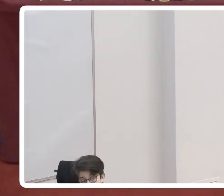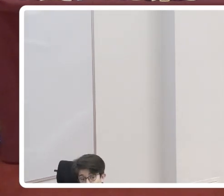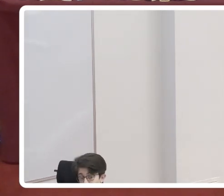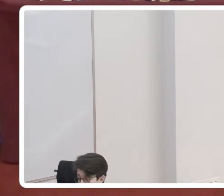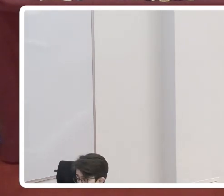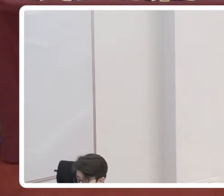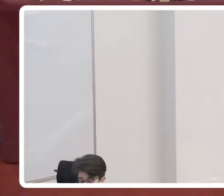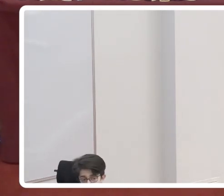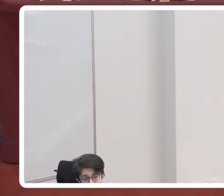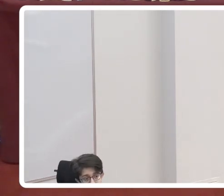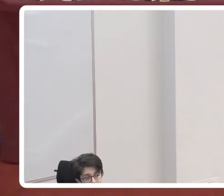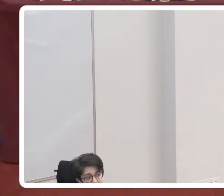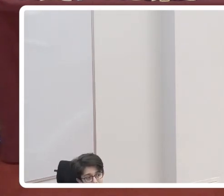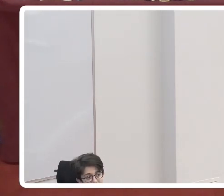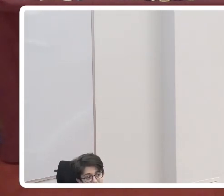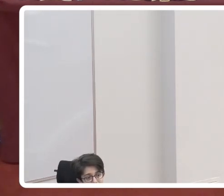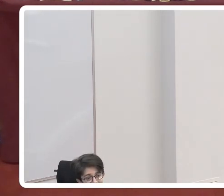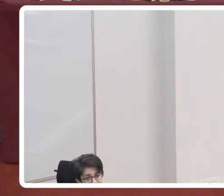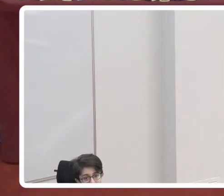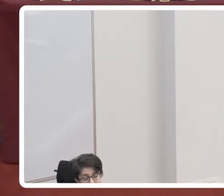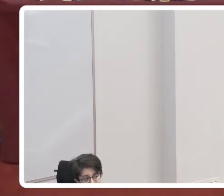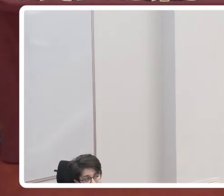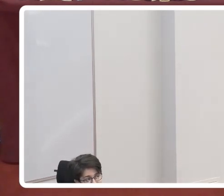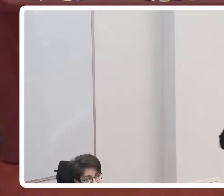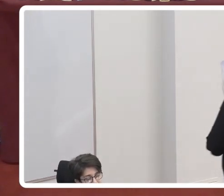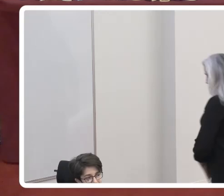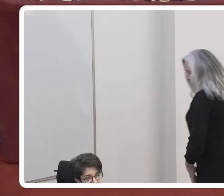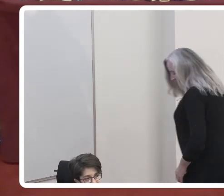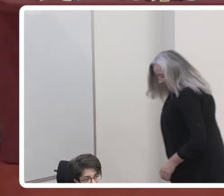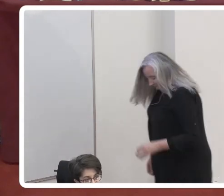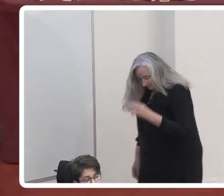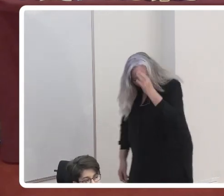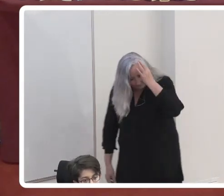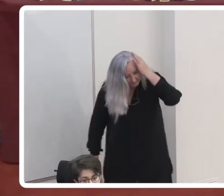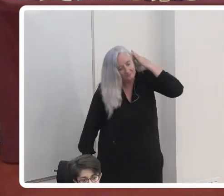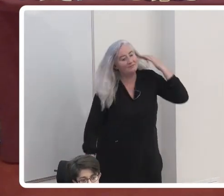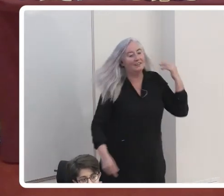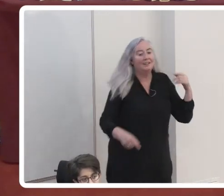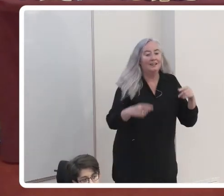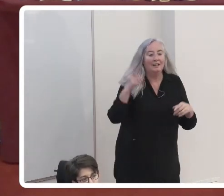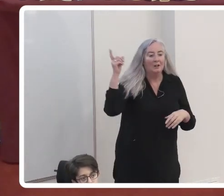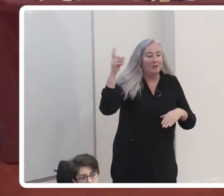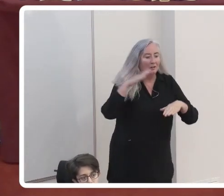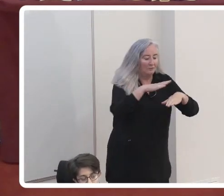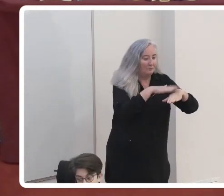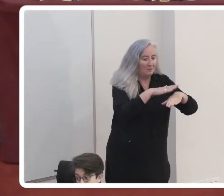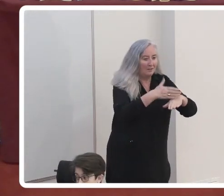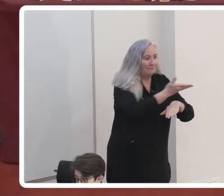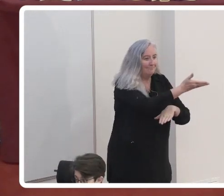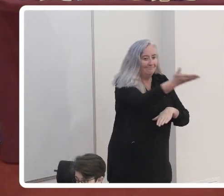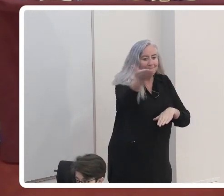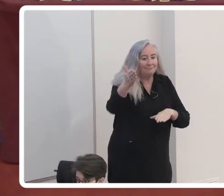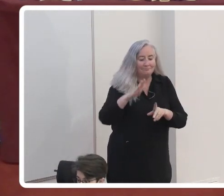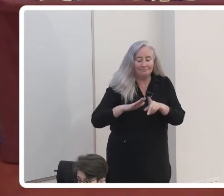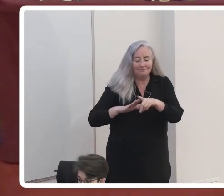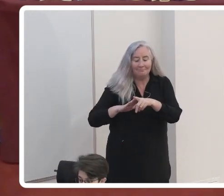were at one point in time in place. And I suppose it's a reminder that we need to kind of remember that progress is not always a